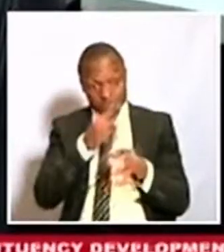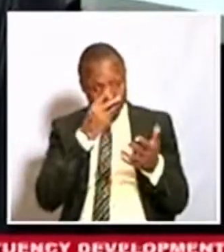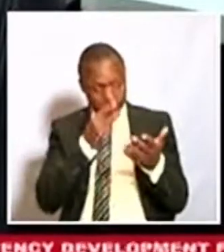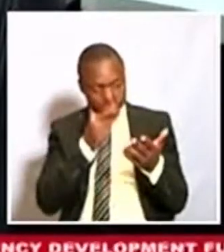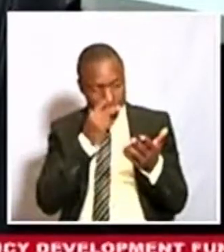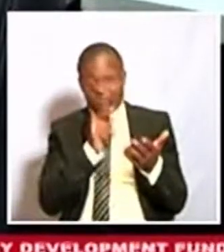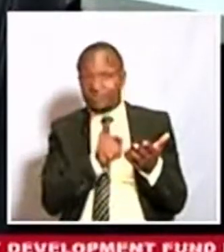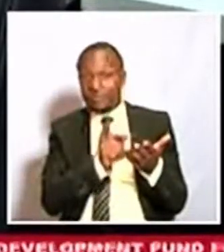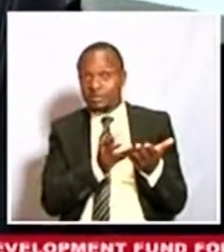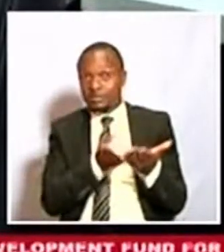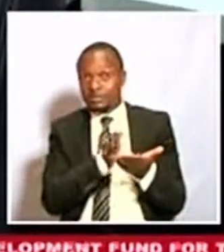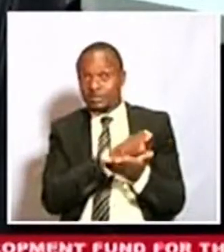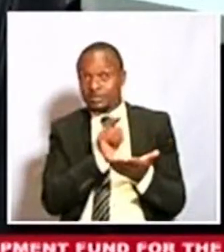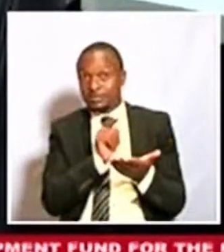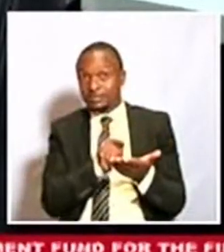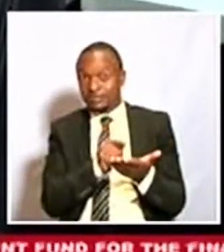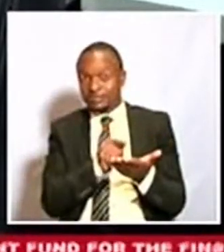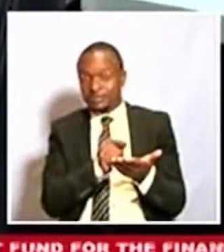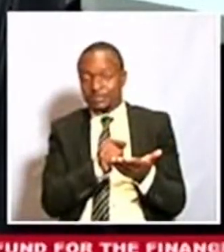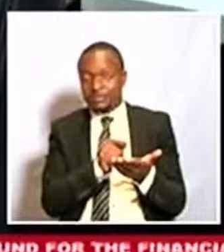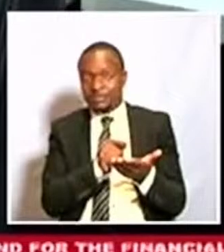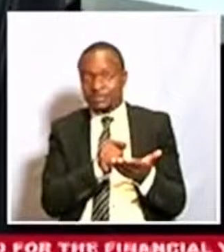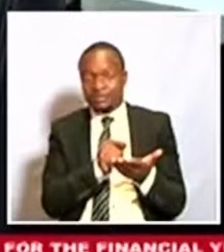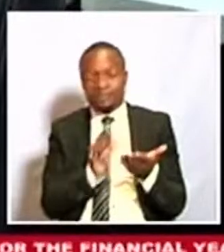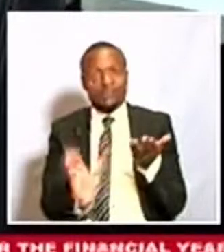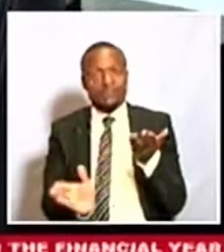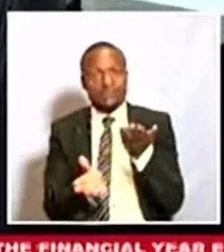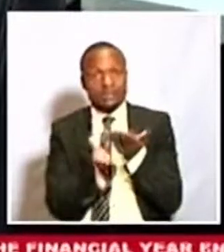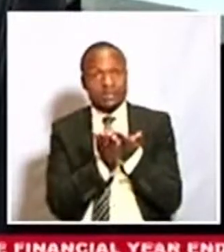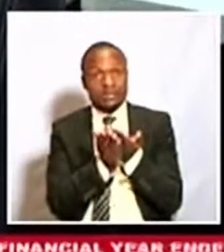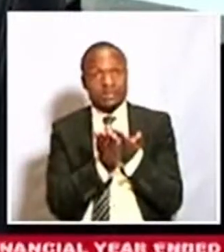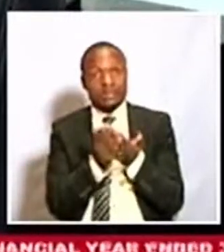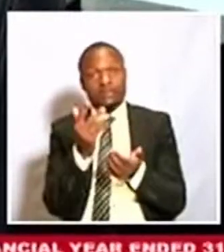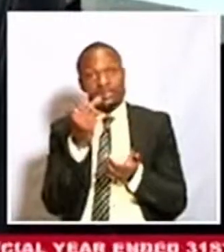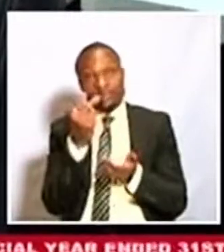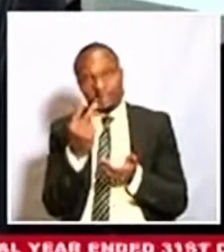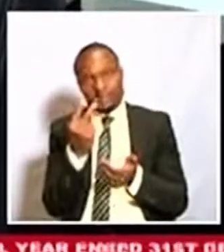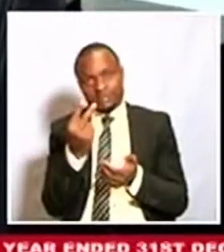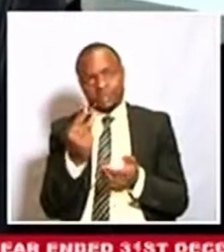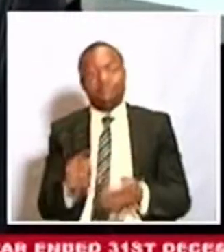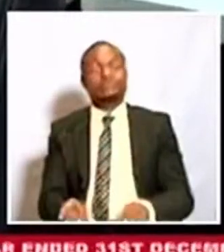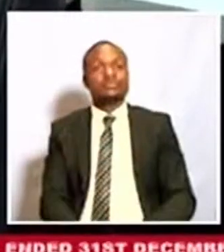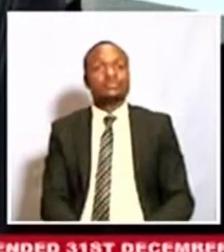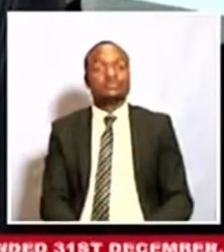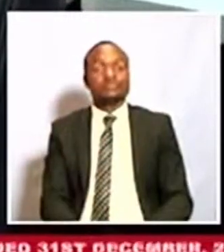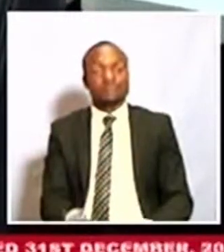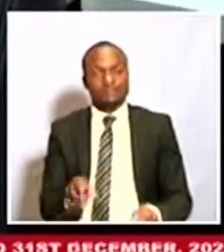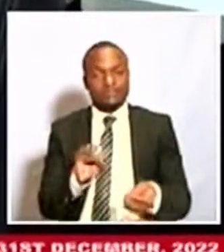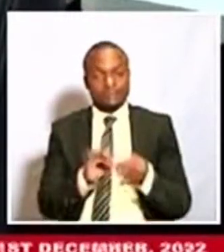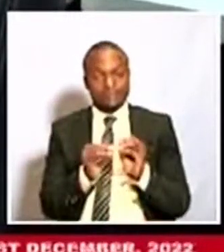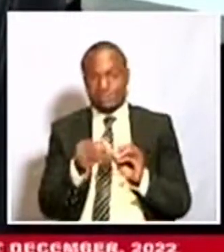page. On appendix number 3? Number 2. Number 2. It's a number 2.